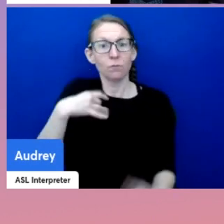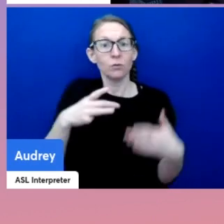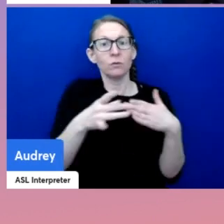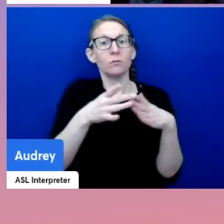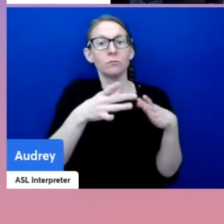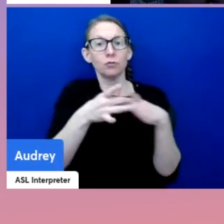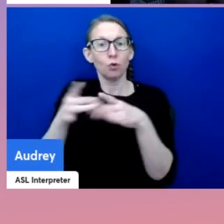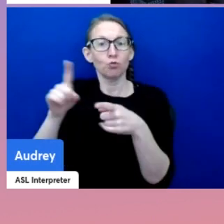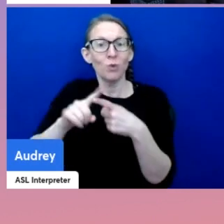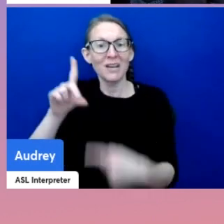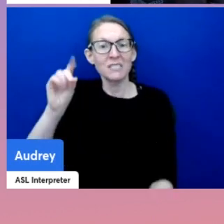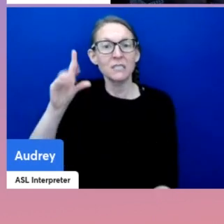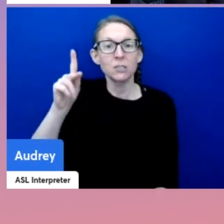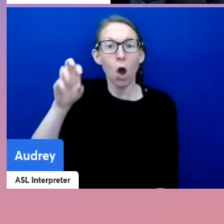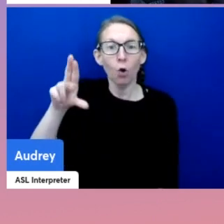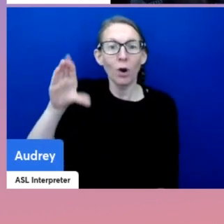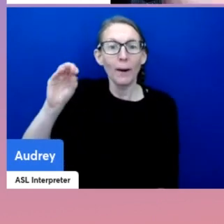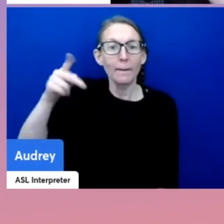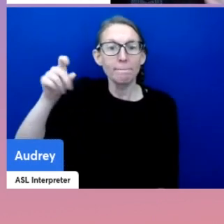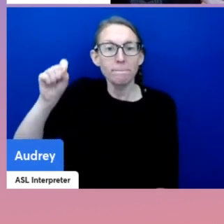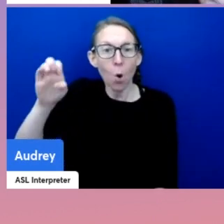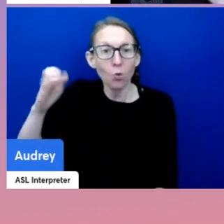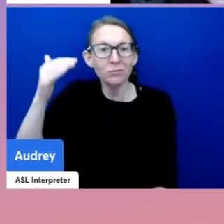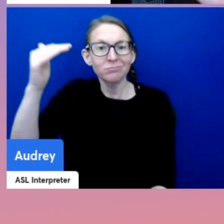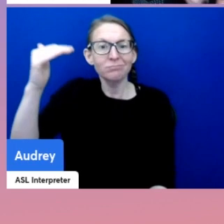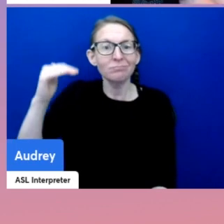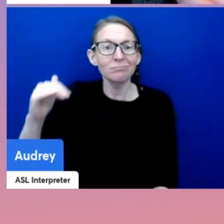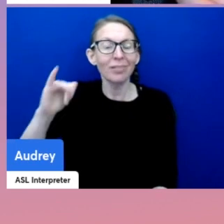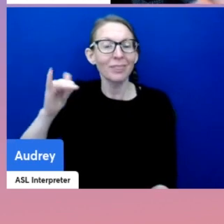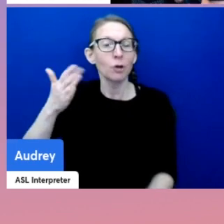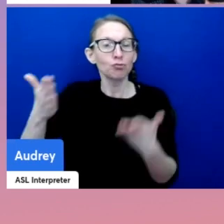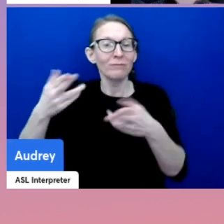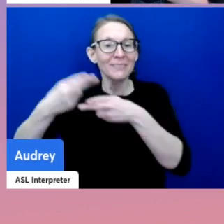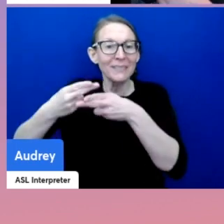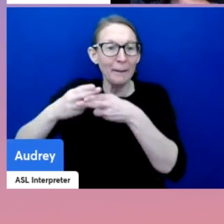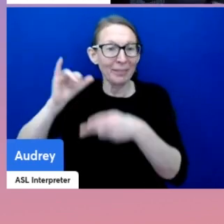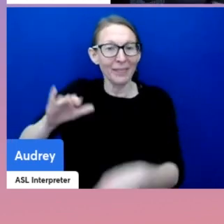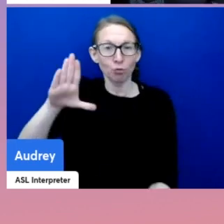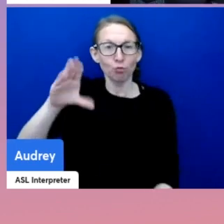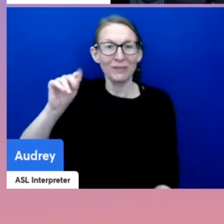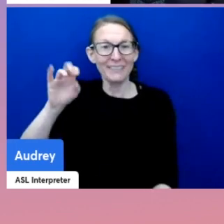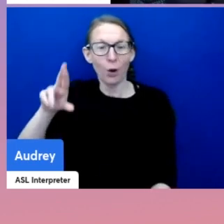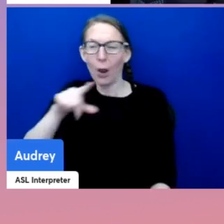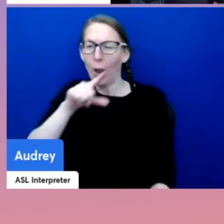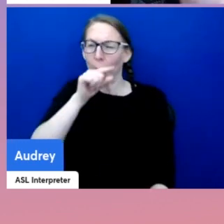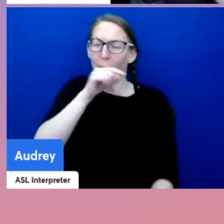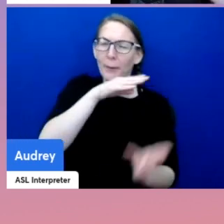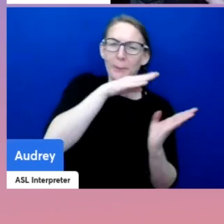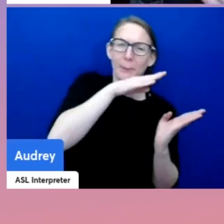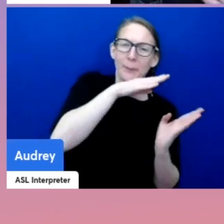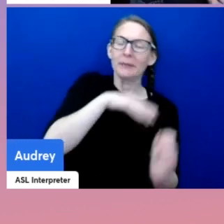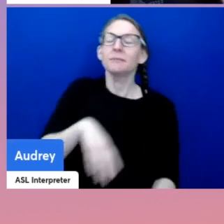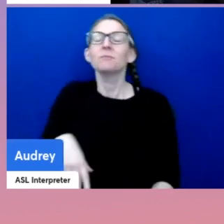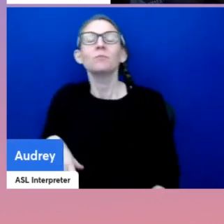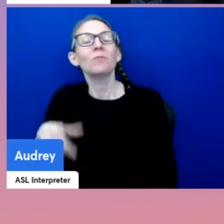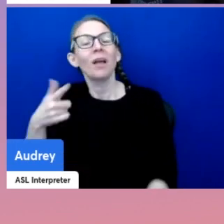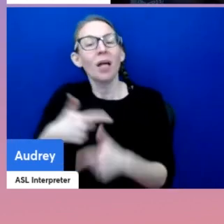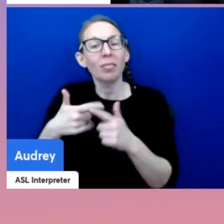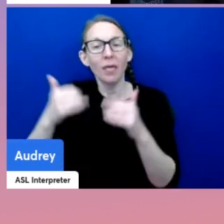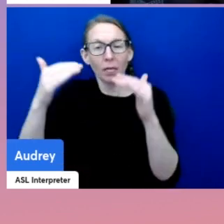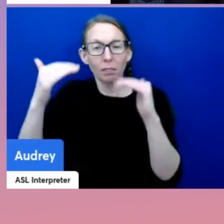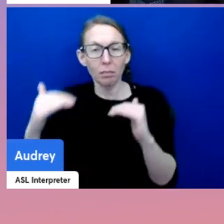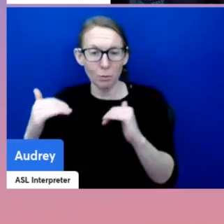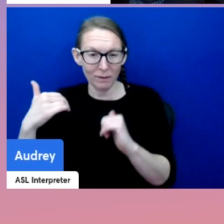compose, which I'll show you now. And we'll set a service name for this. This is your container or image name. And then we'll specify in which folder we are going to